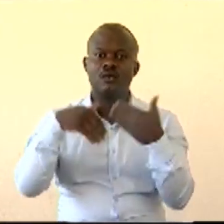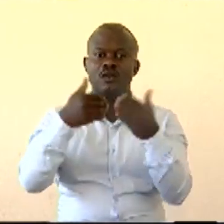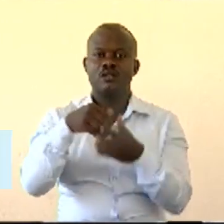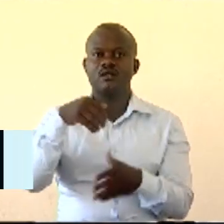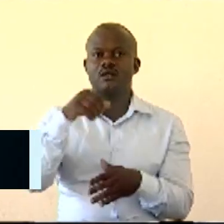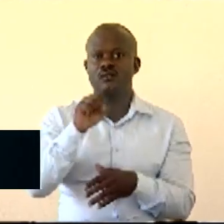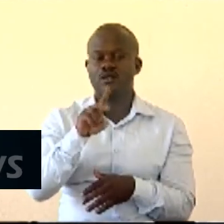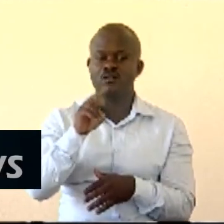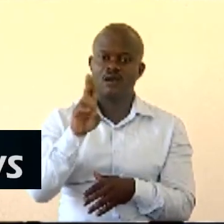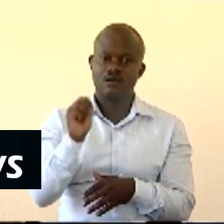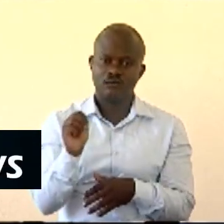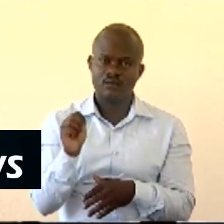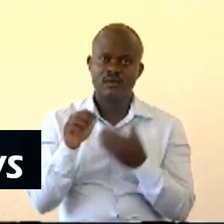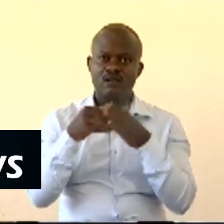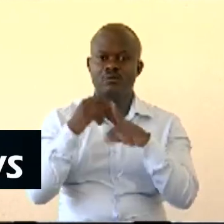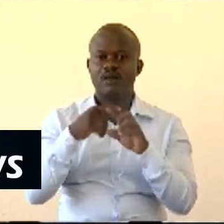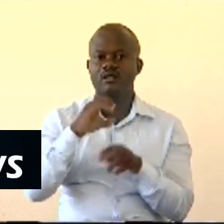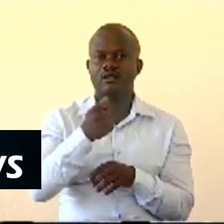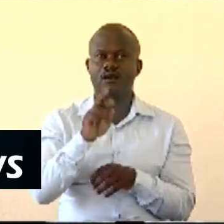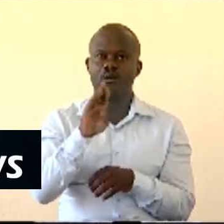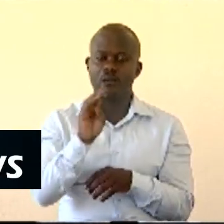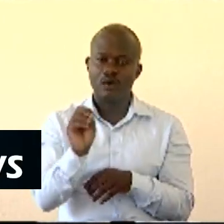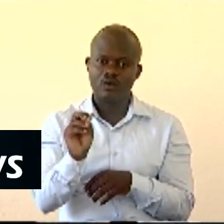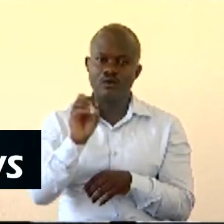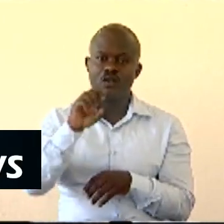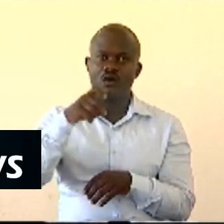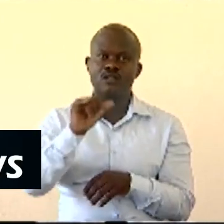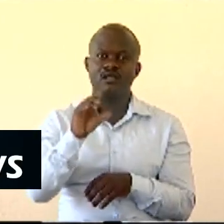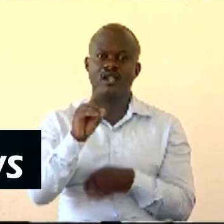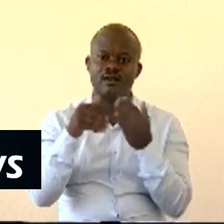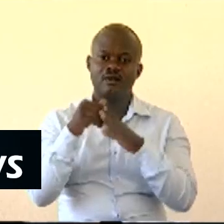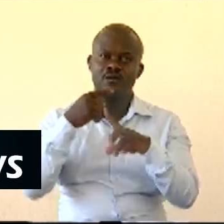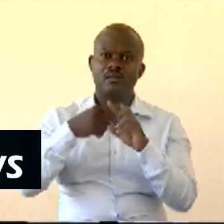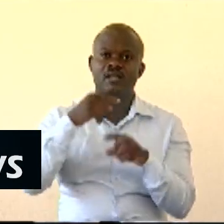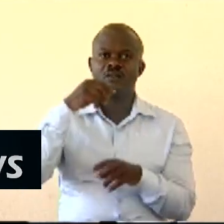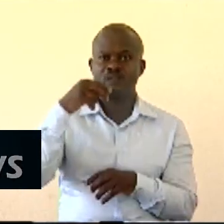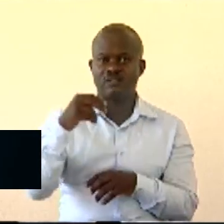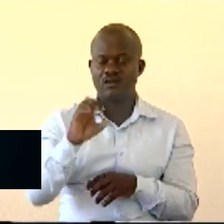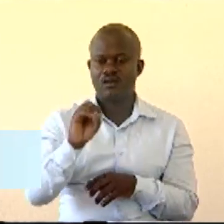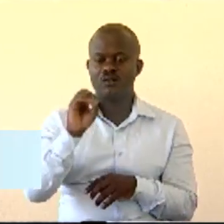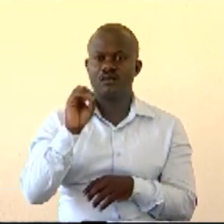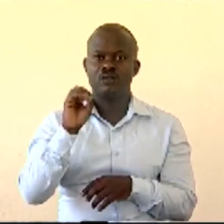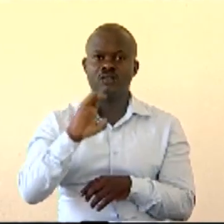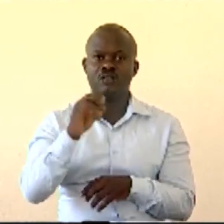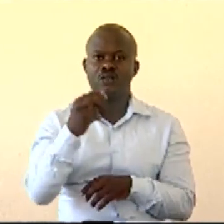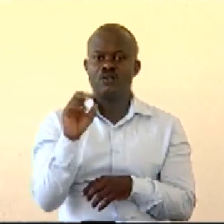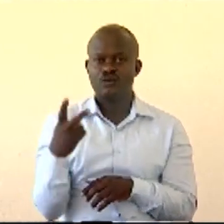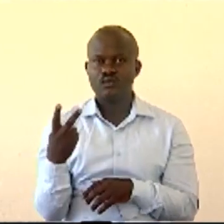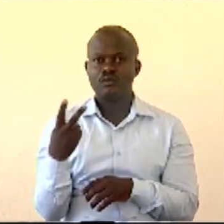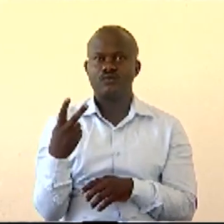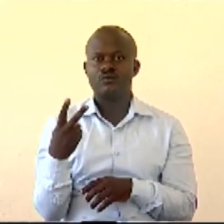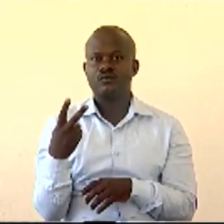sodium chloride plus carbon dioxide plus H2O, liquid gas